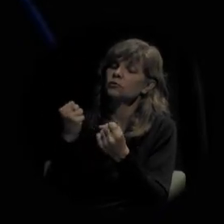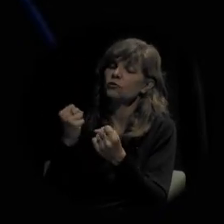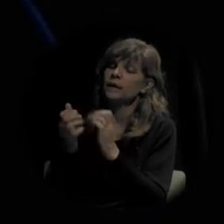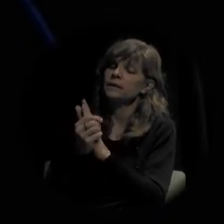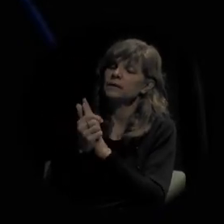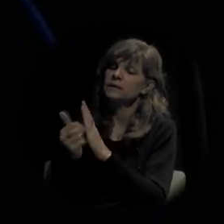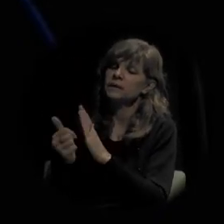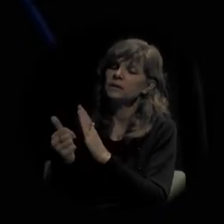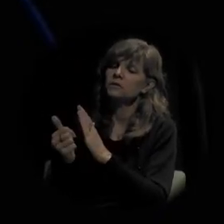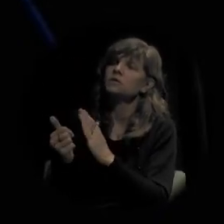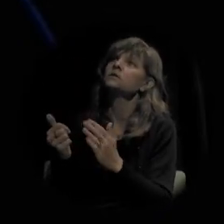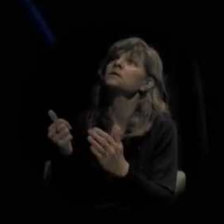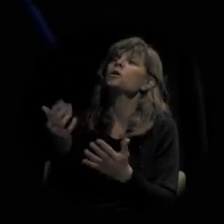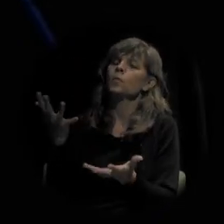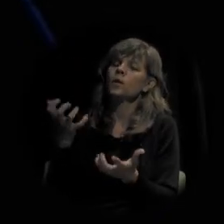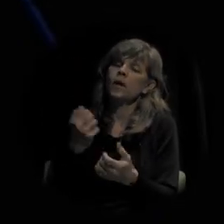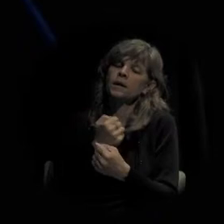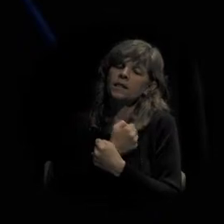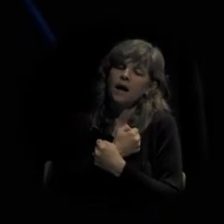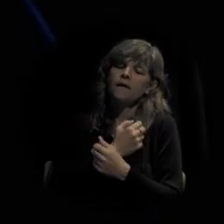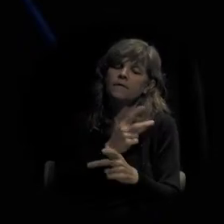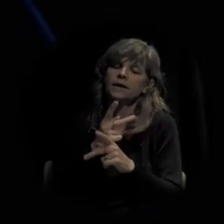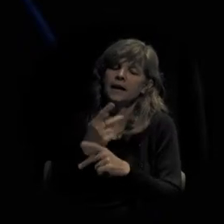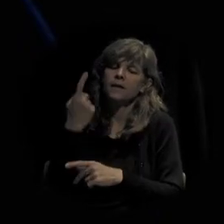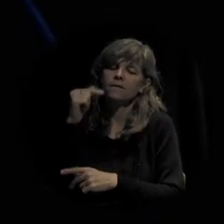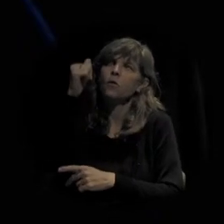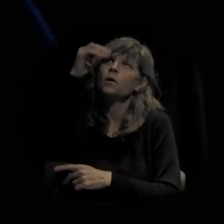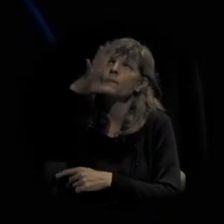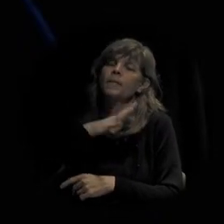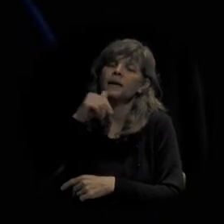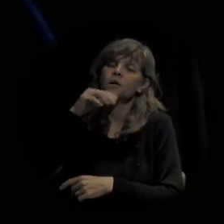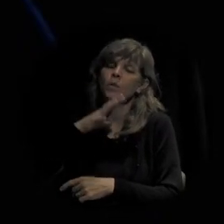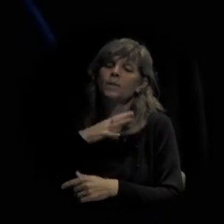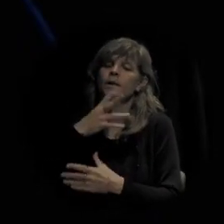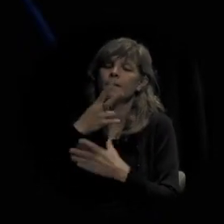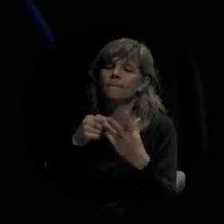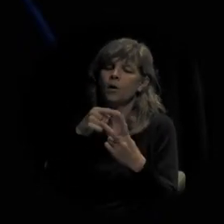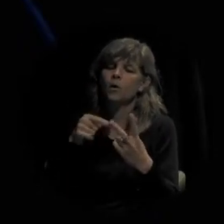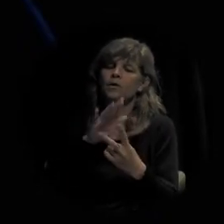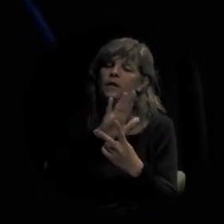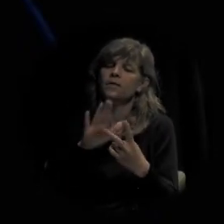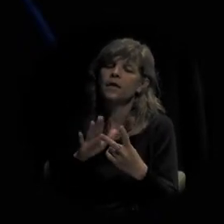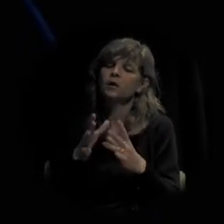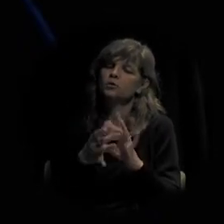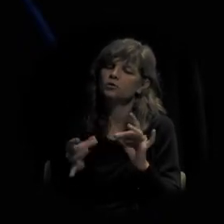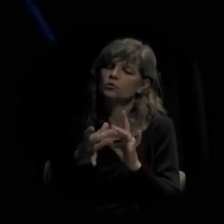to love and to care for women and men whose stories have been marked by abortion.